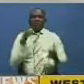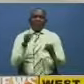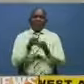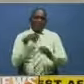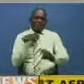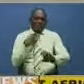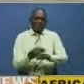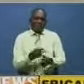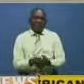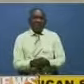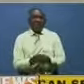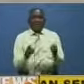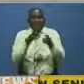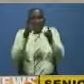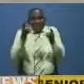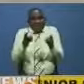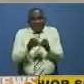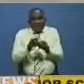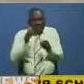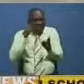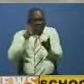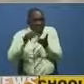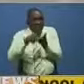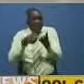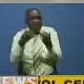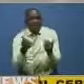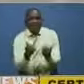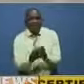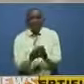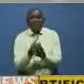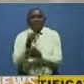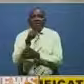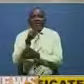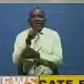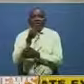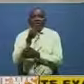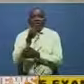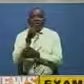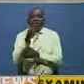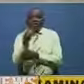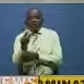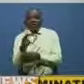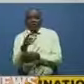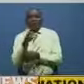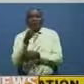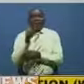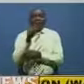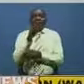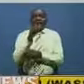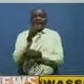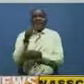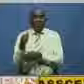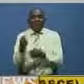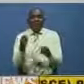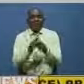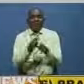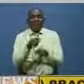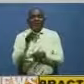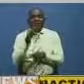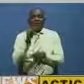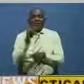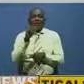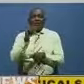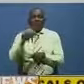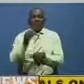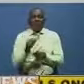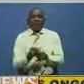the people. The districts assessed so far are the Nadoli Kalio, Dafia Mabusi Isa and Jirapa.